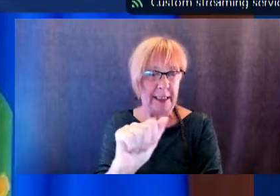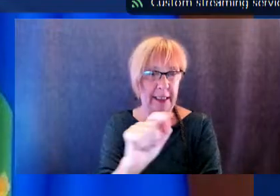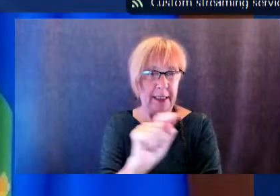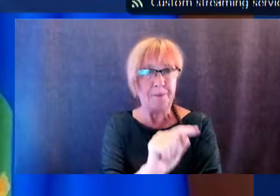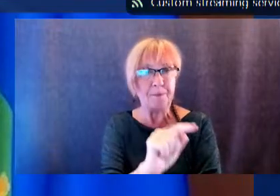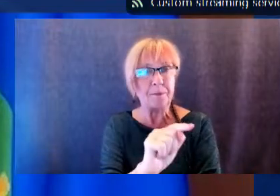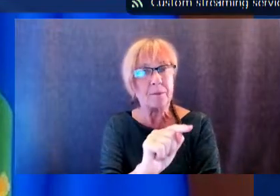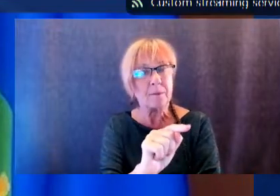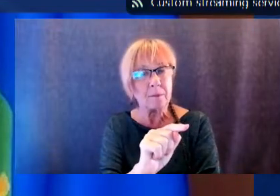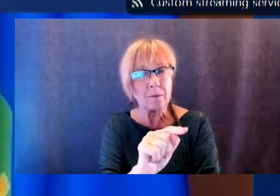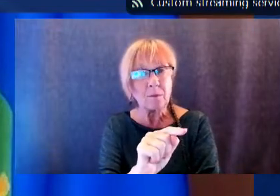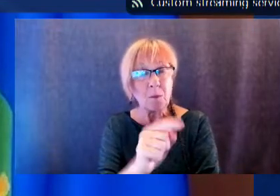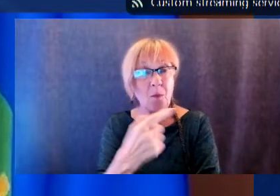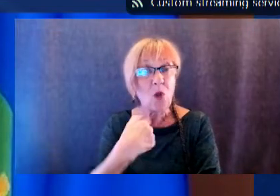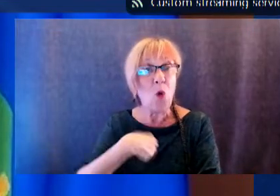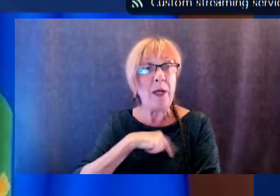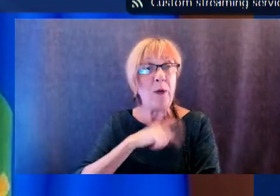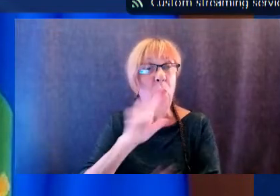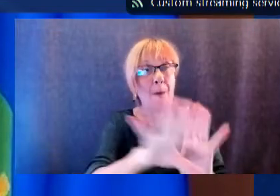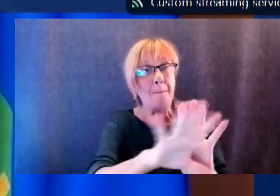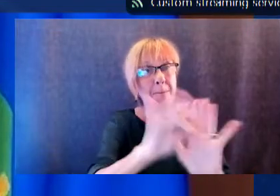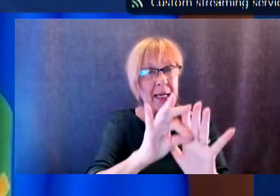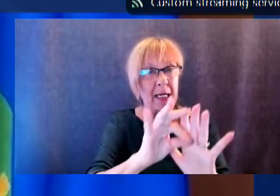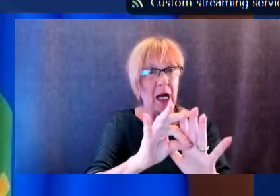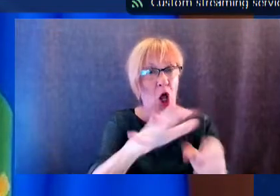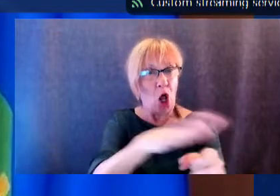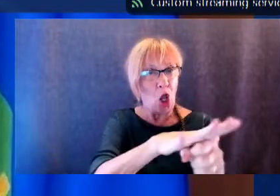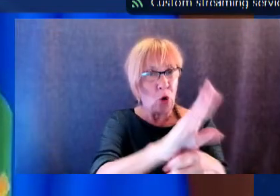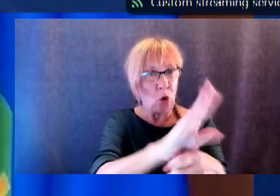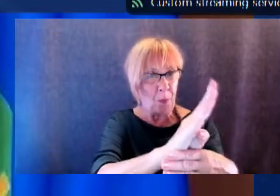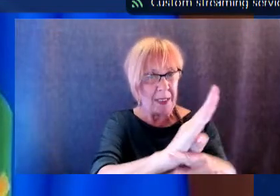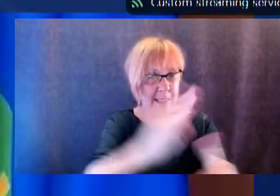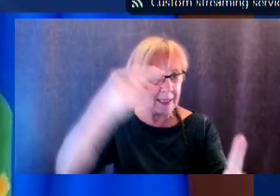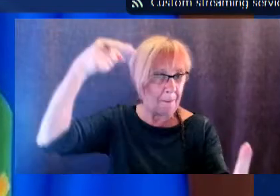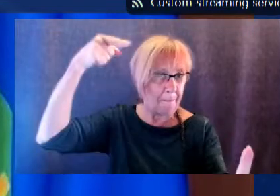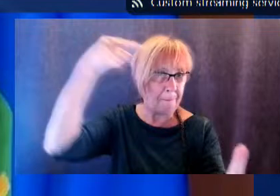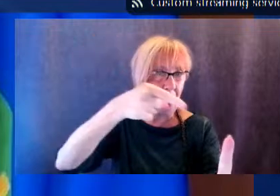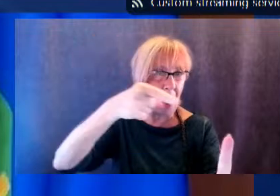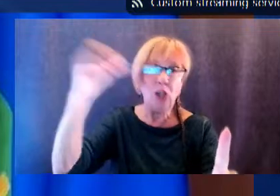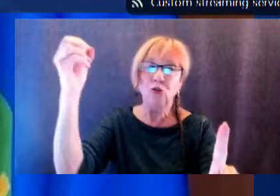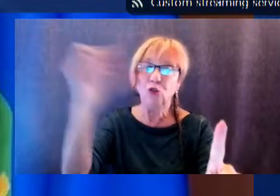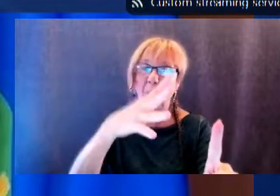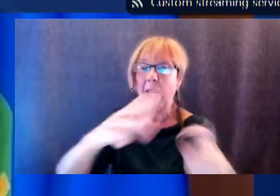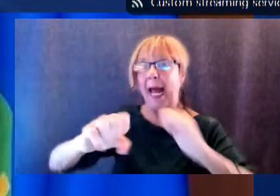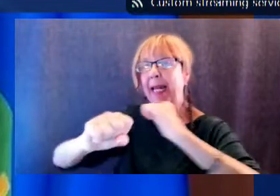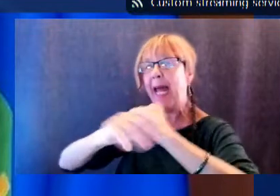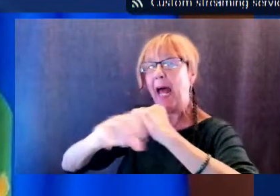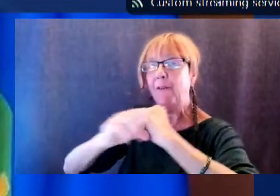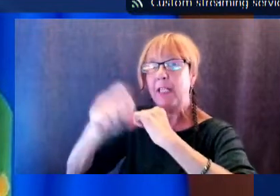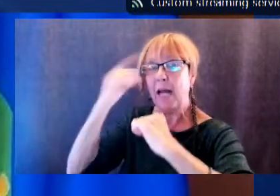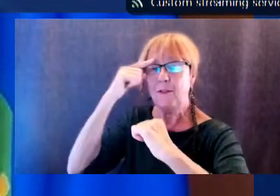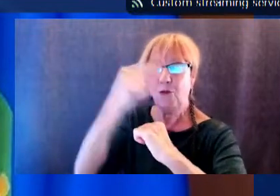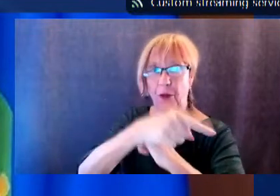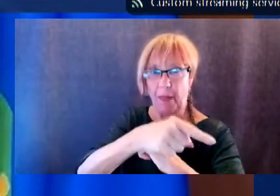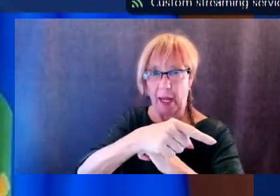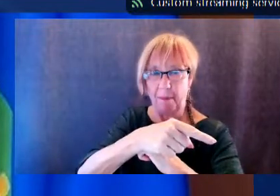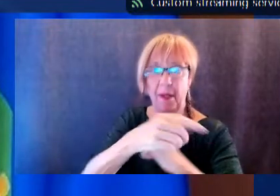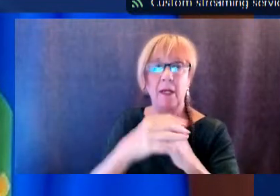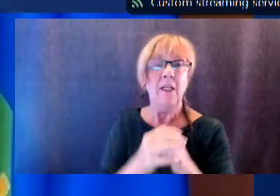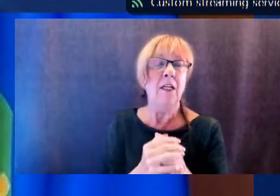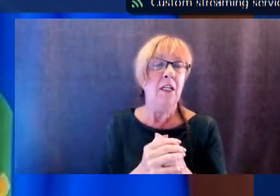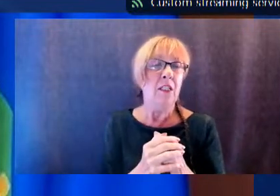to spotlight local businesses in Altadena to help the community get its momentum back every time they shop and